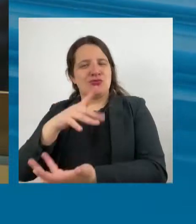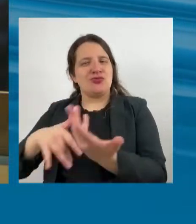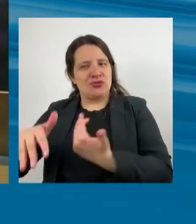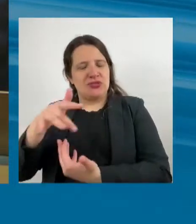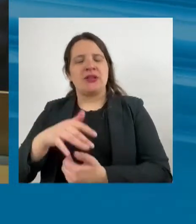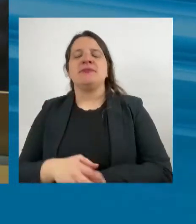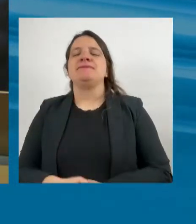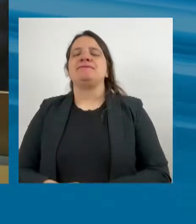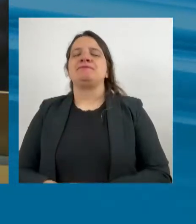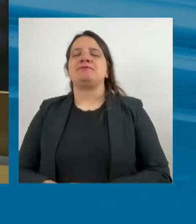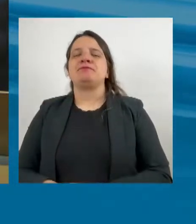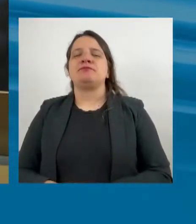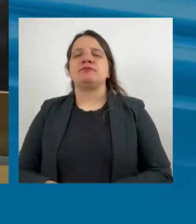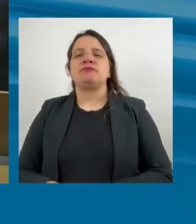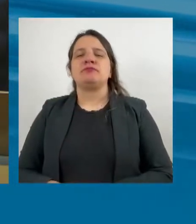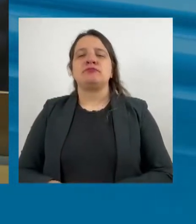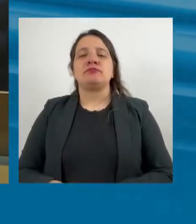approved,